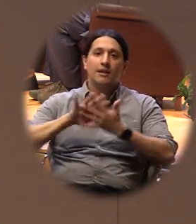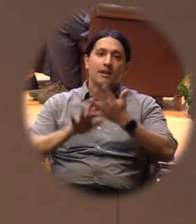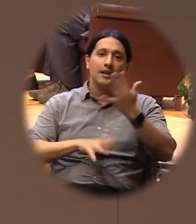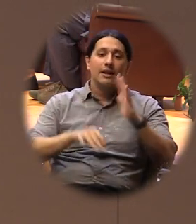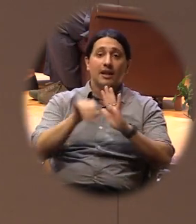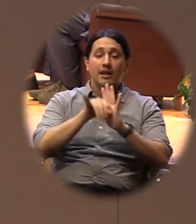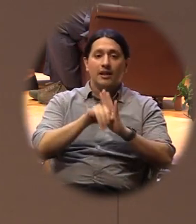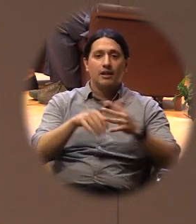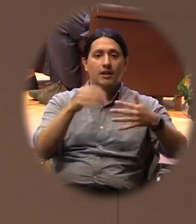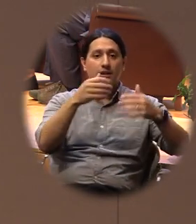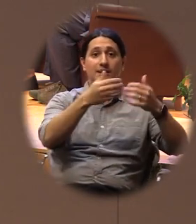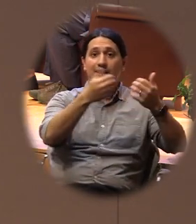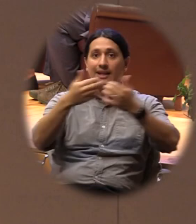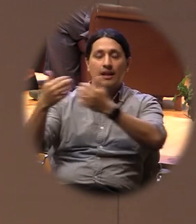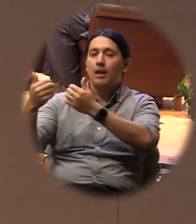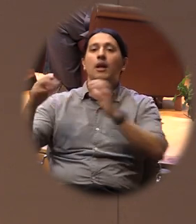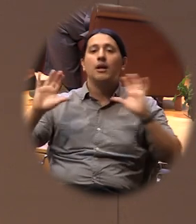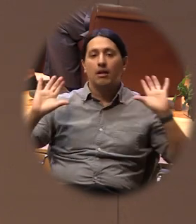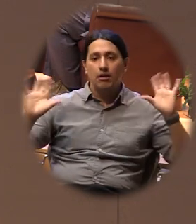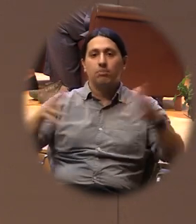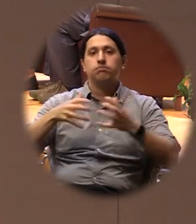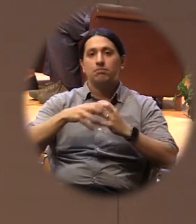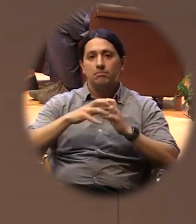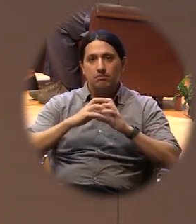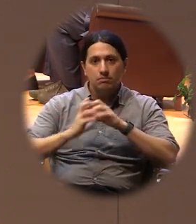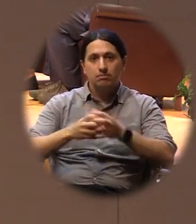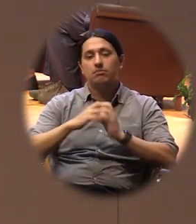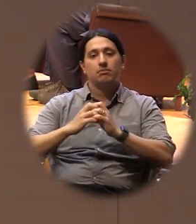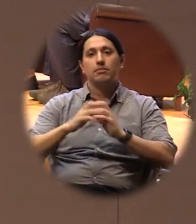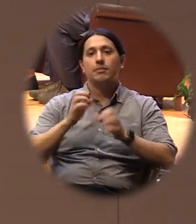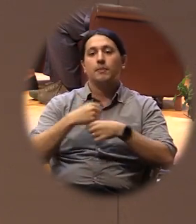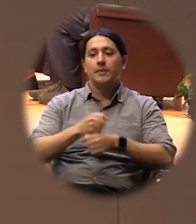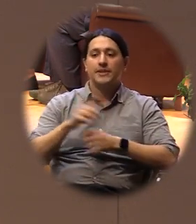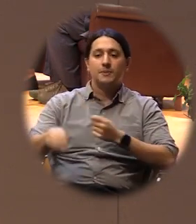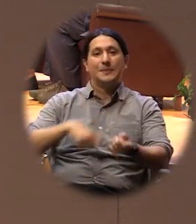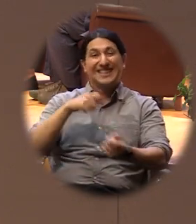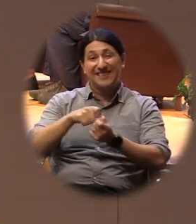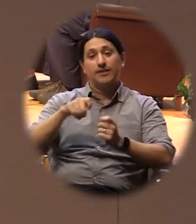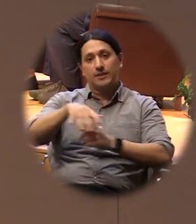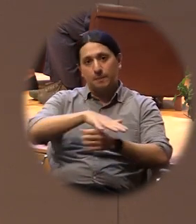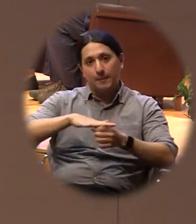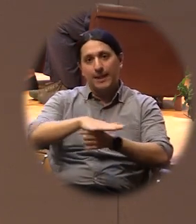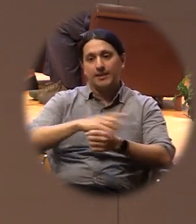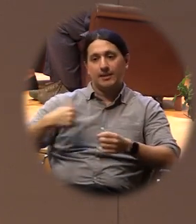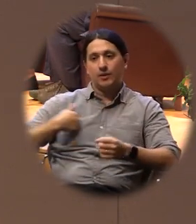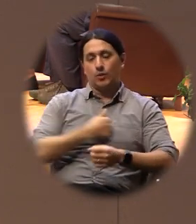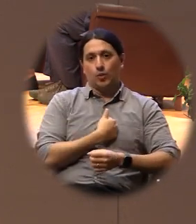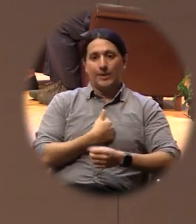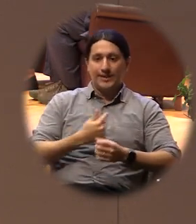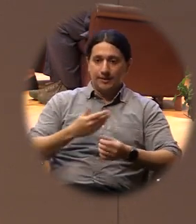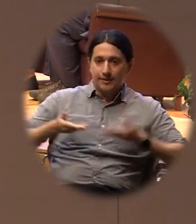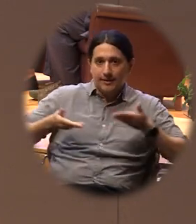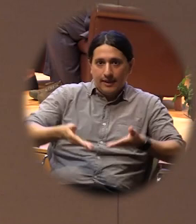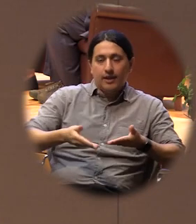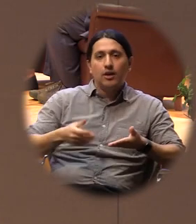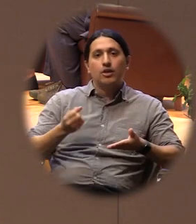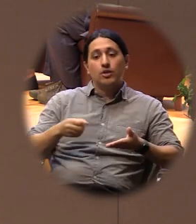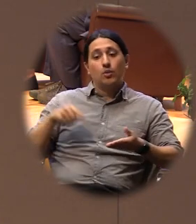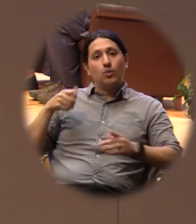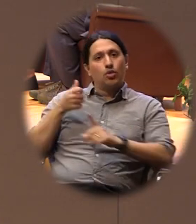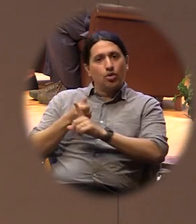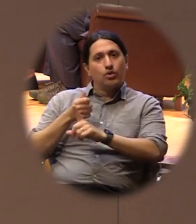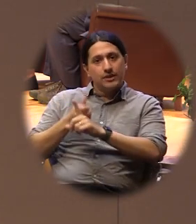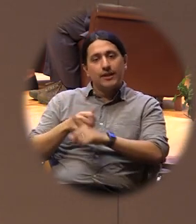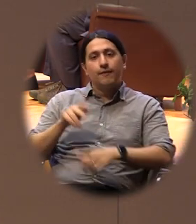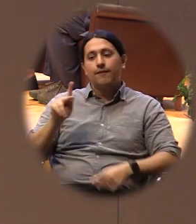intersect and amplify one another and create specific spaces that we occupy. So I keep her very much in my mind.